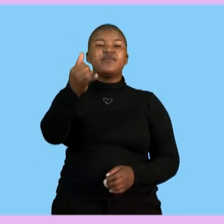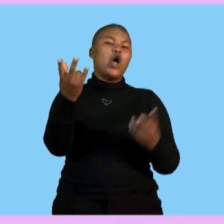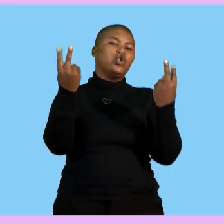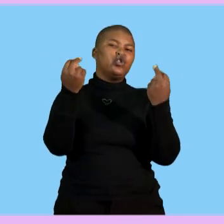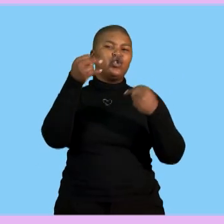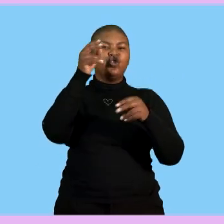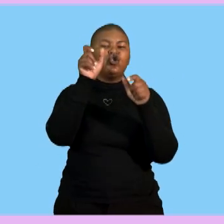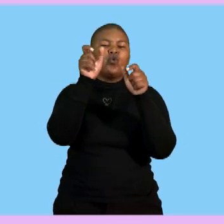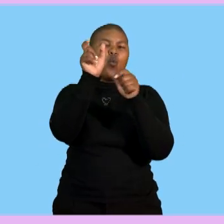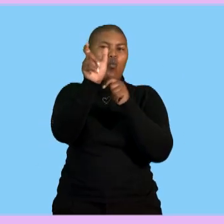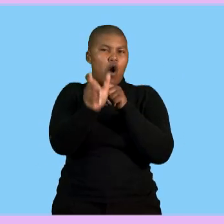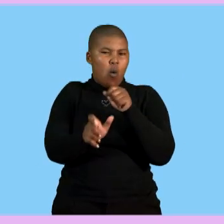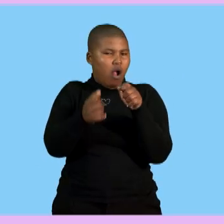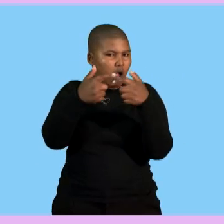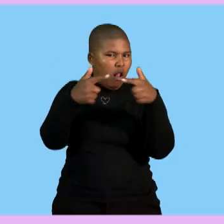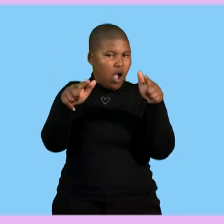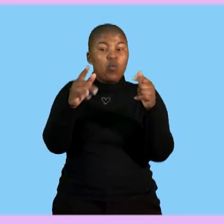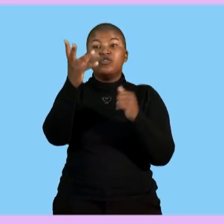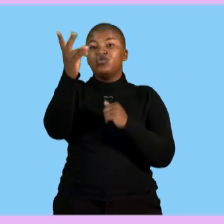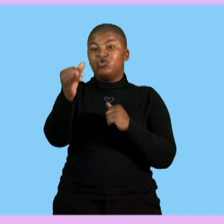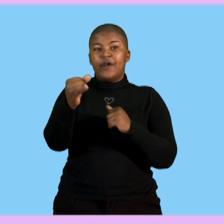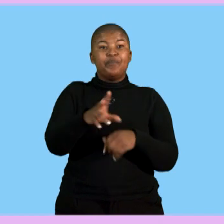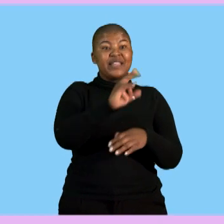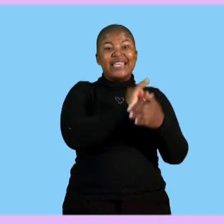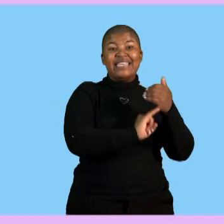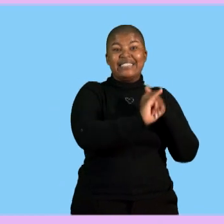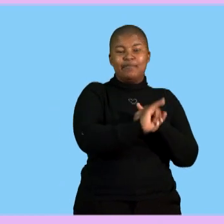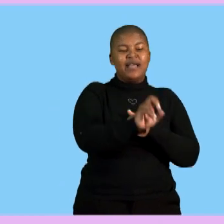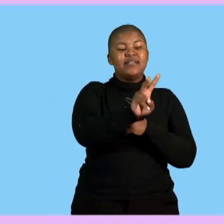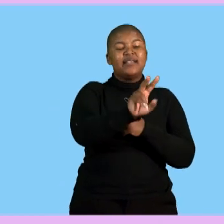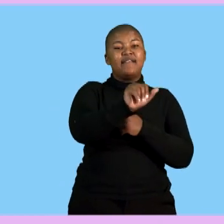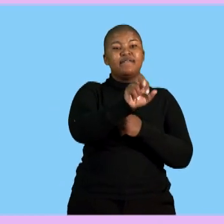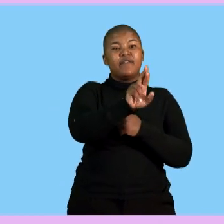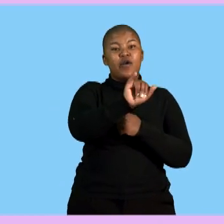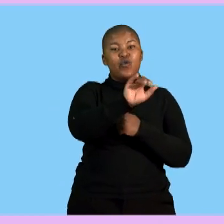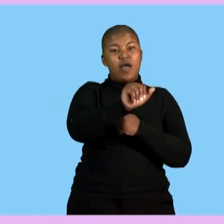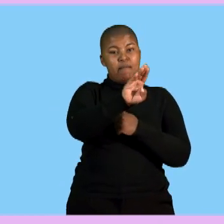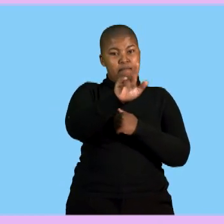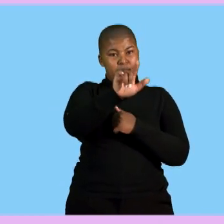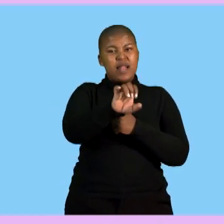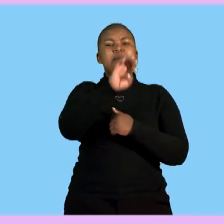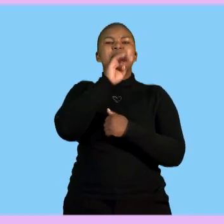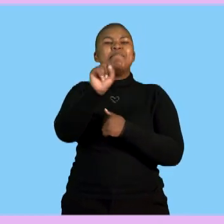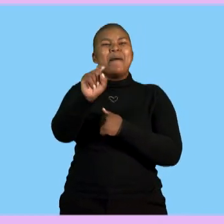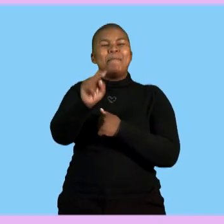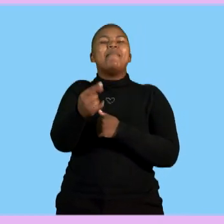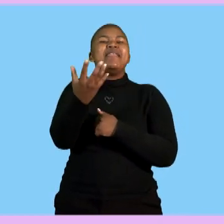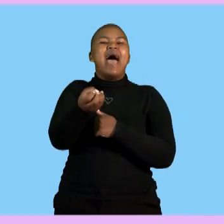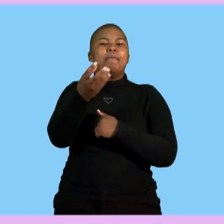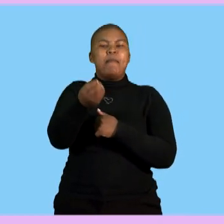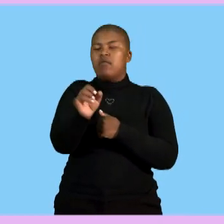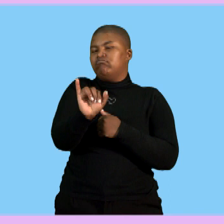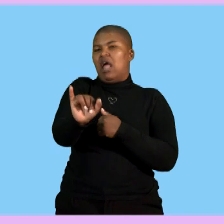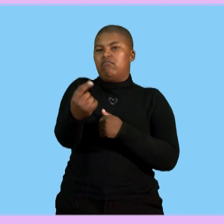Let's look at the new words and language. Independent variable, it is the variable that stands